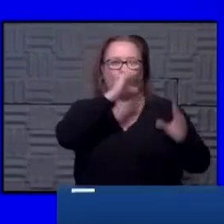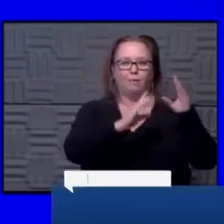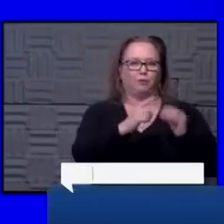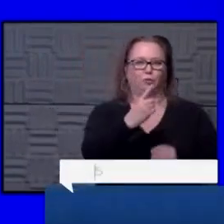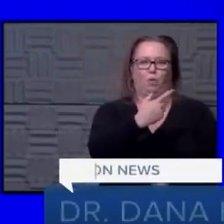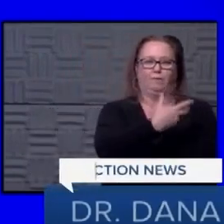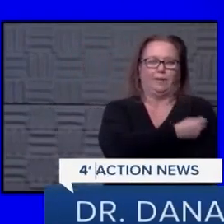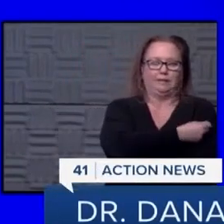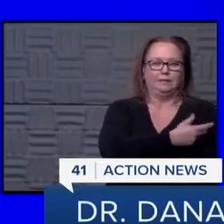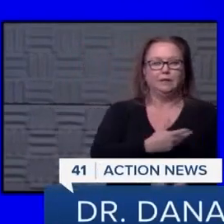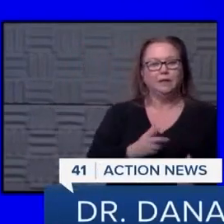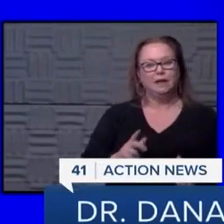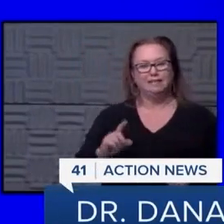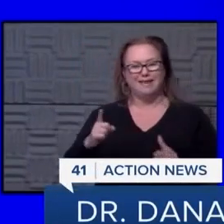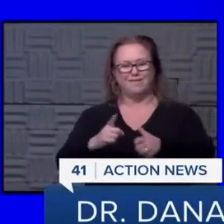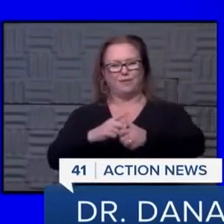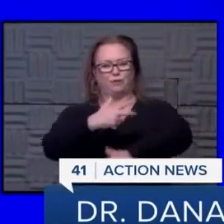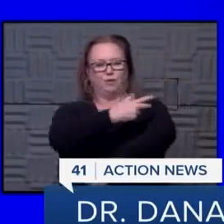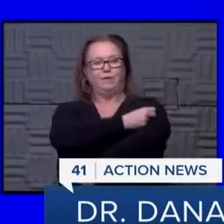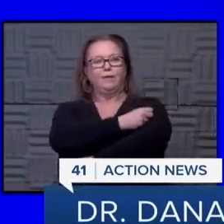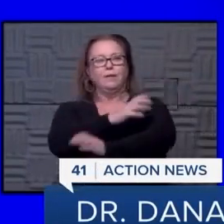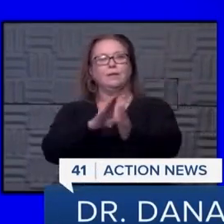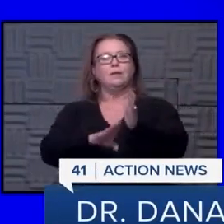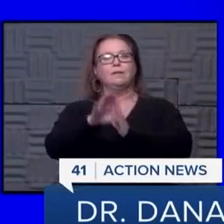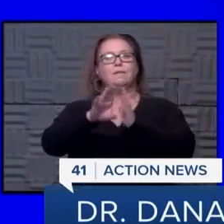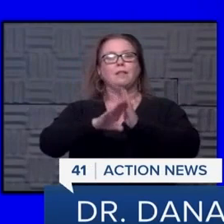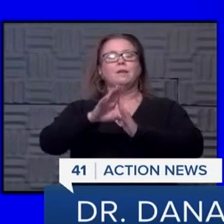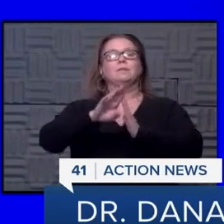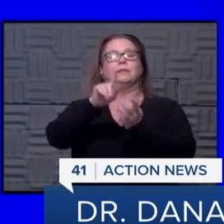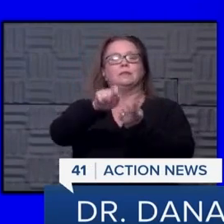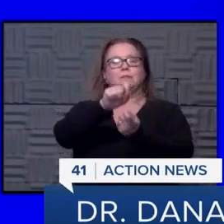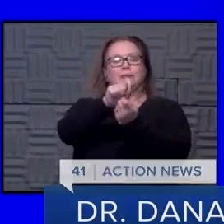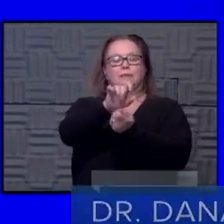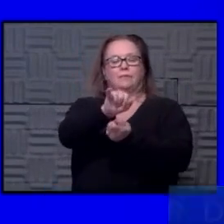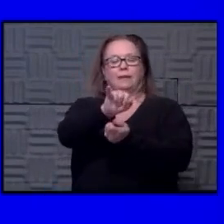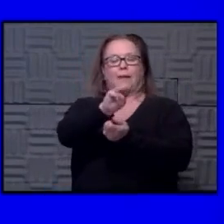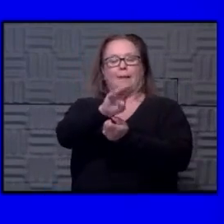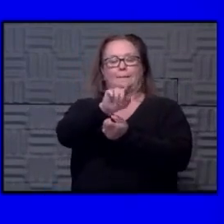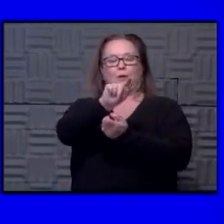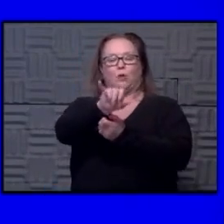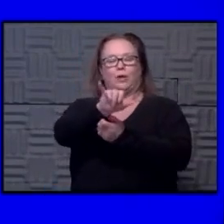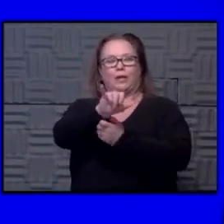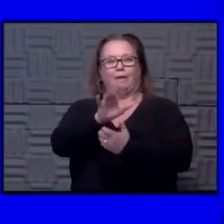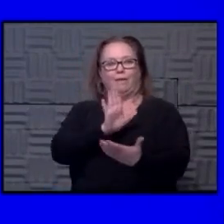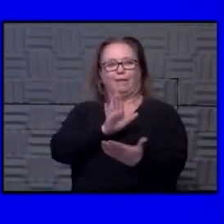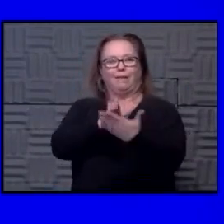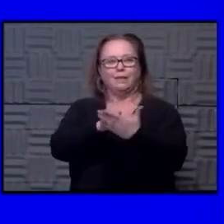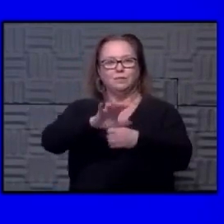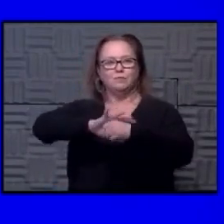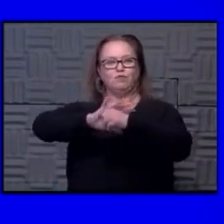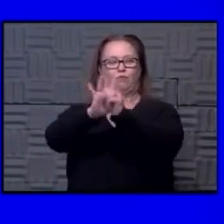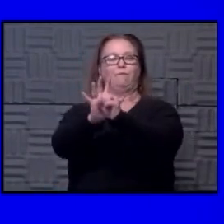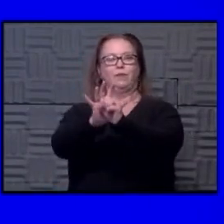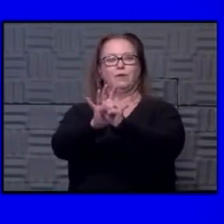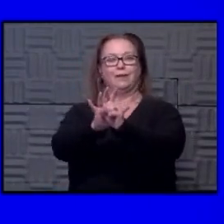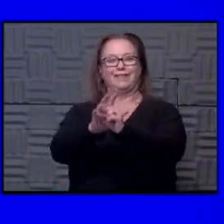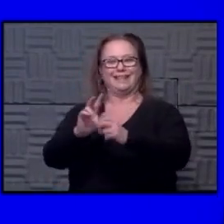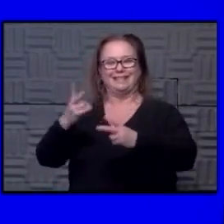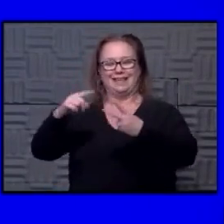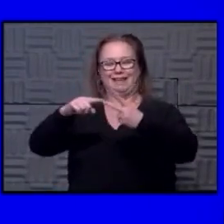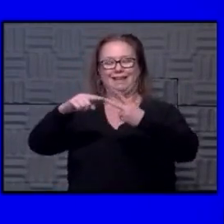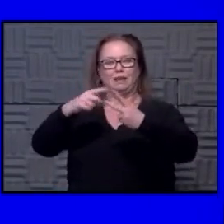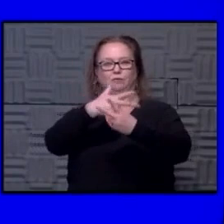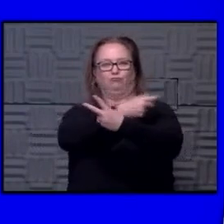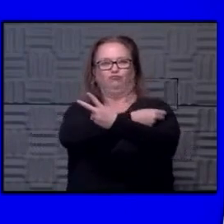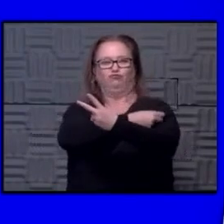dose of vaccine really develops the specific immunity to coronavirus. And then I think that second, that booster dose